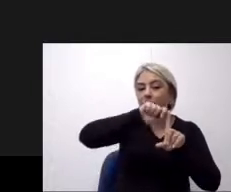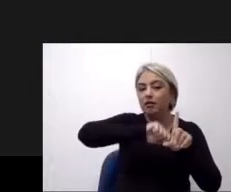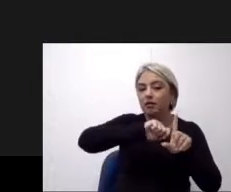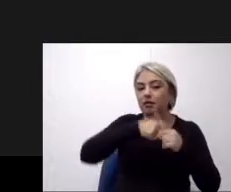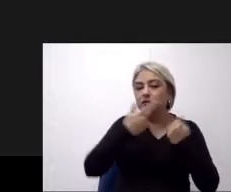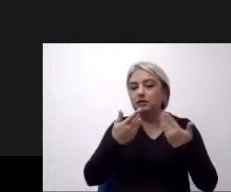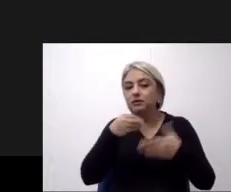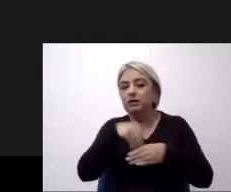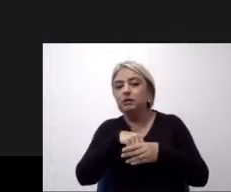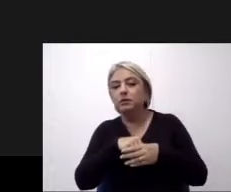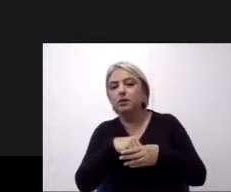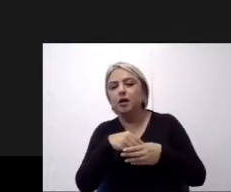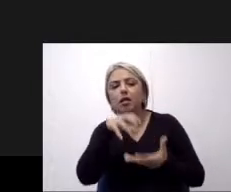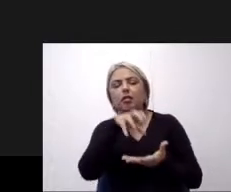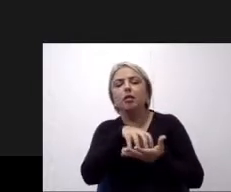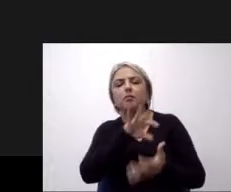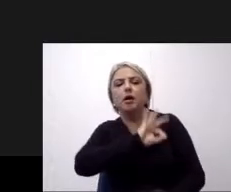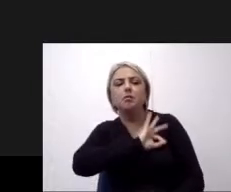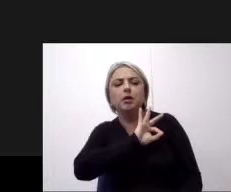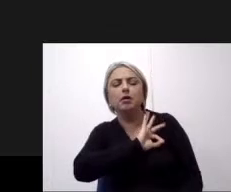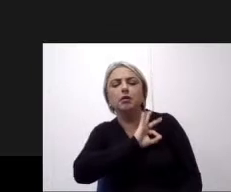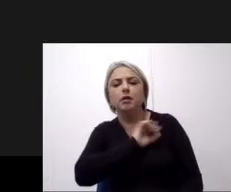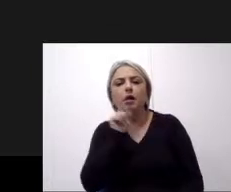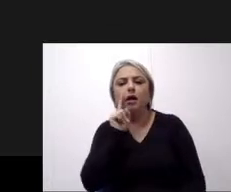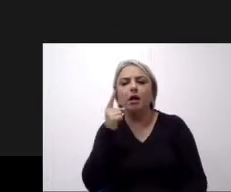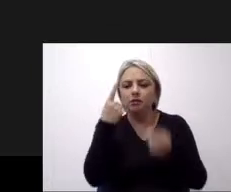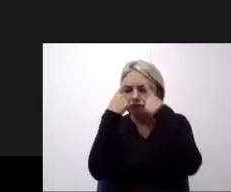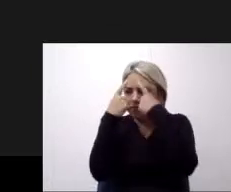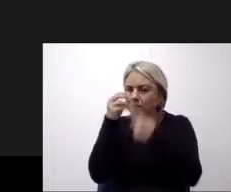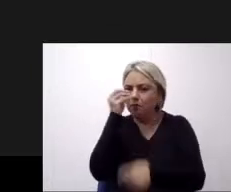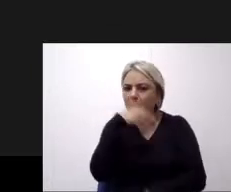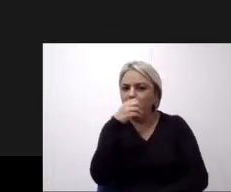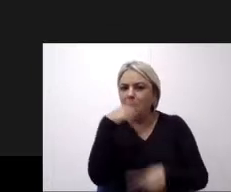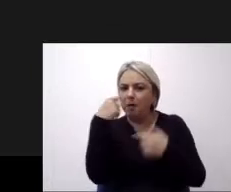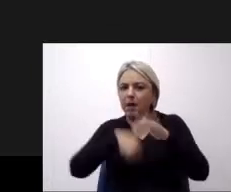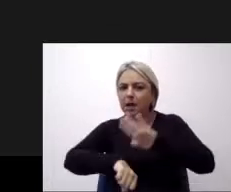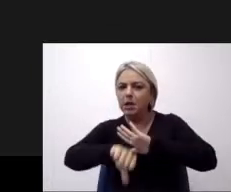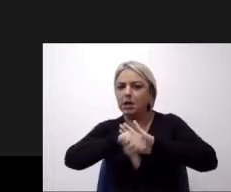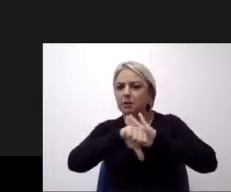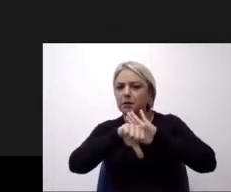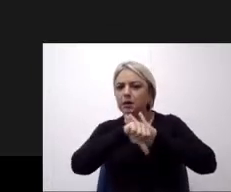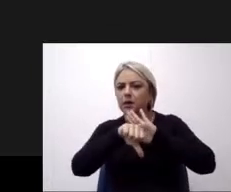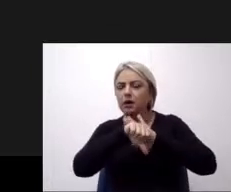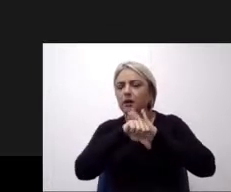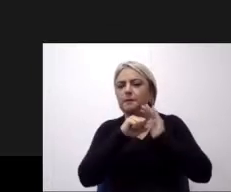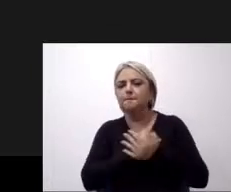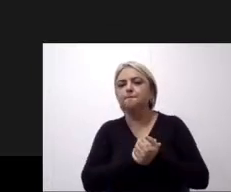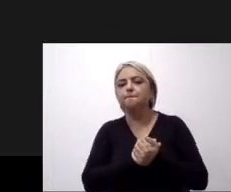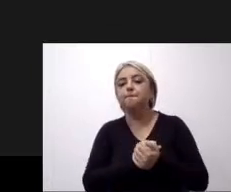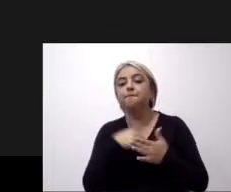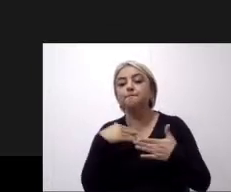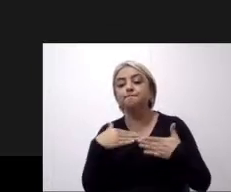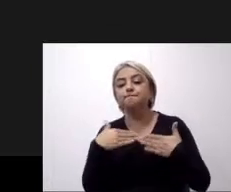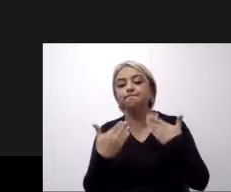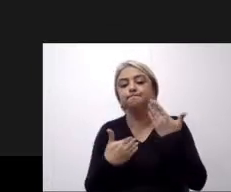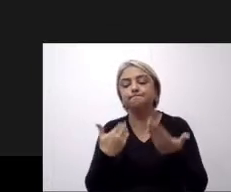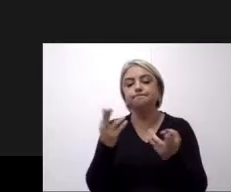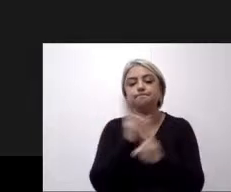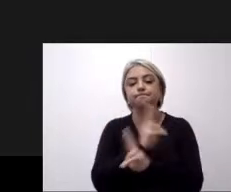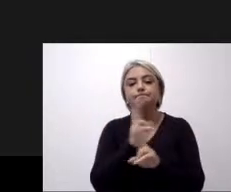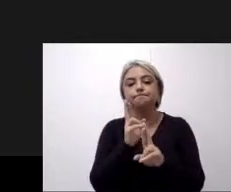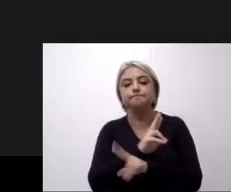criminal offenses and has created a database of rape proceedings. Despite a